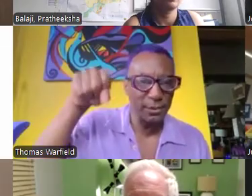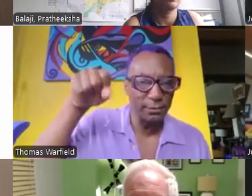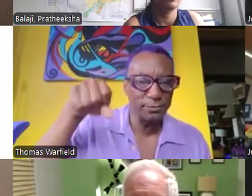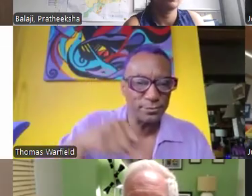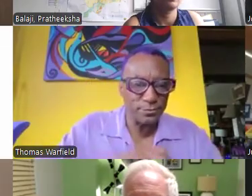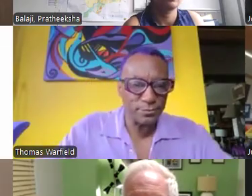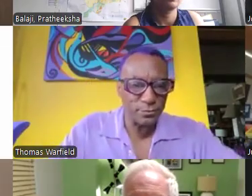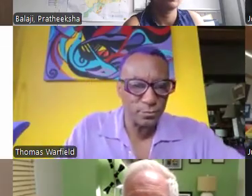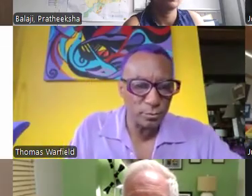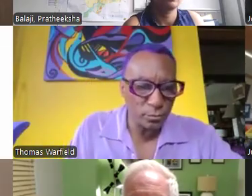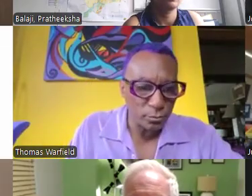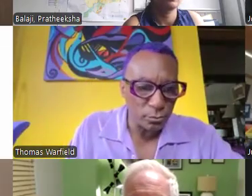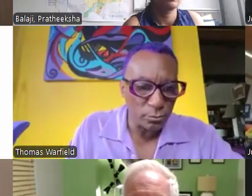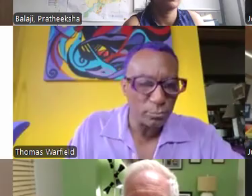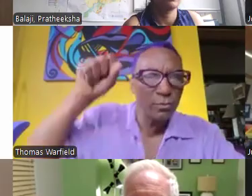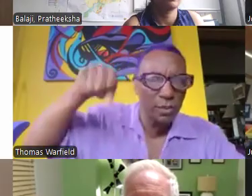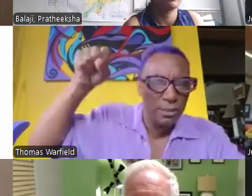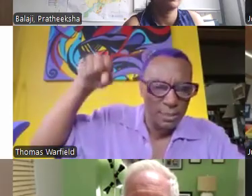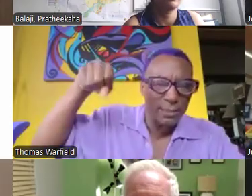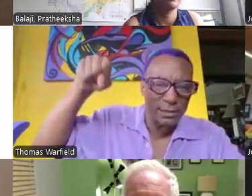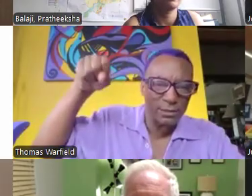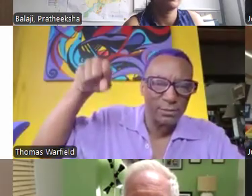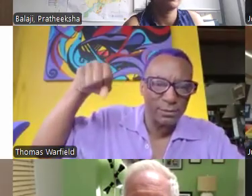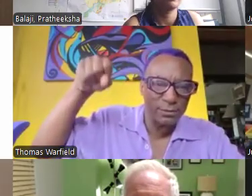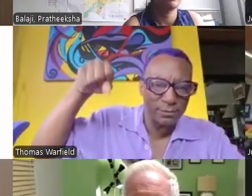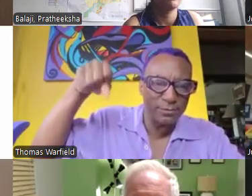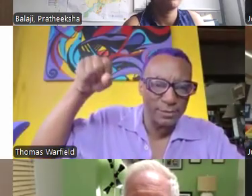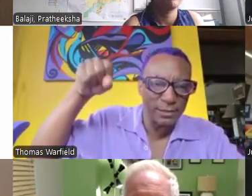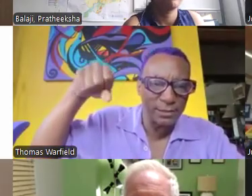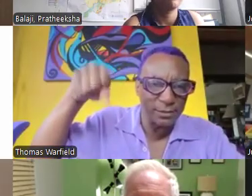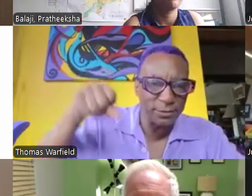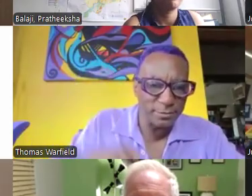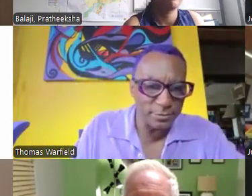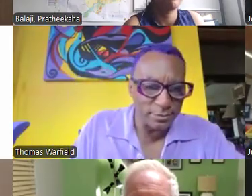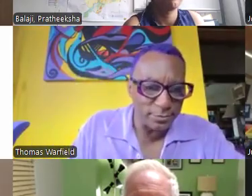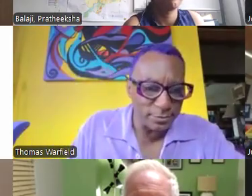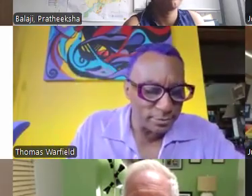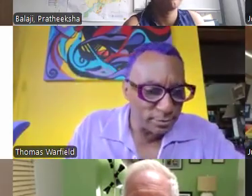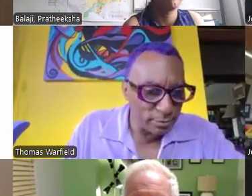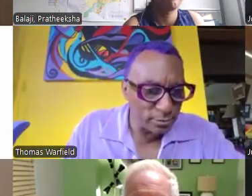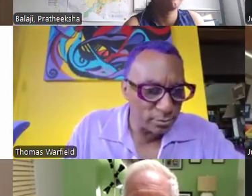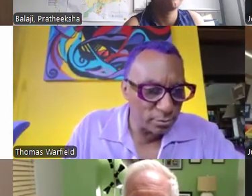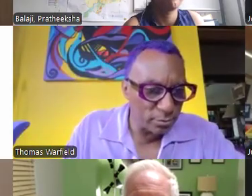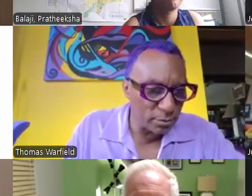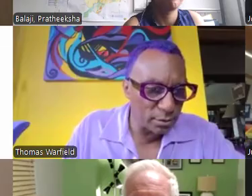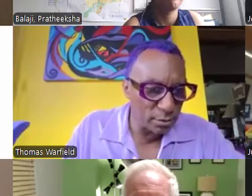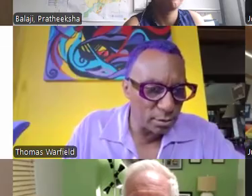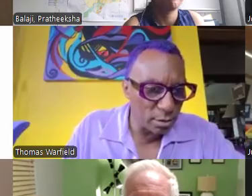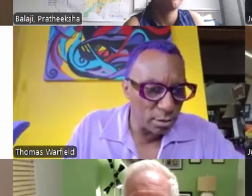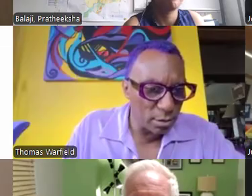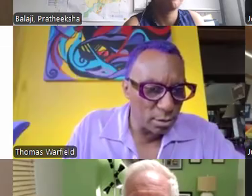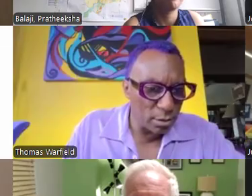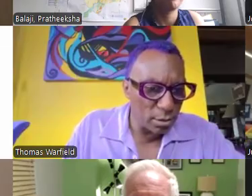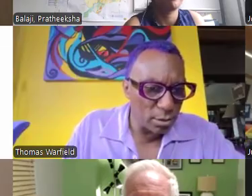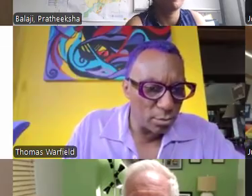Perfect. I don't know because I can't hear, so I always use that joke. Okay. So I had to go back to your question,